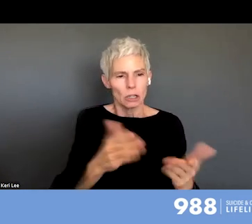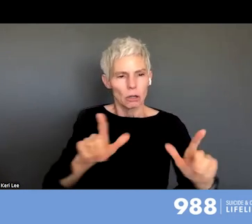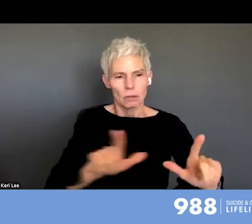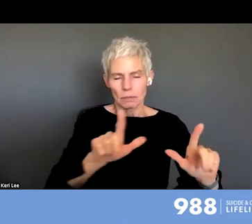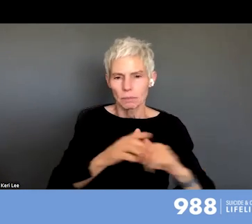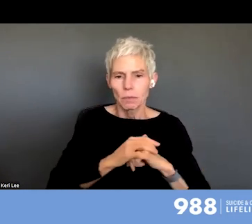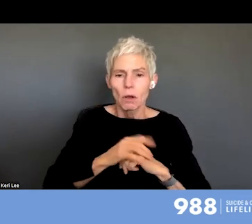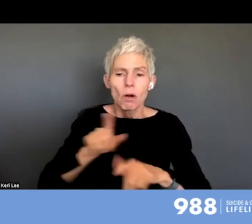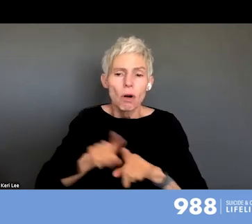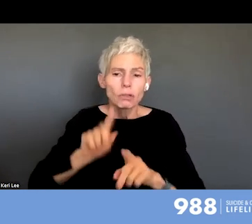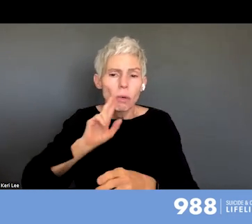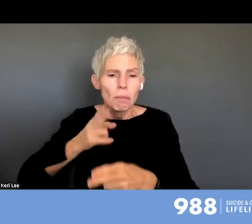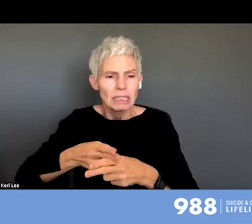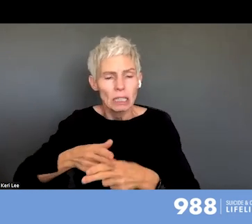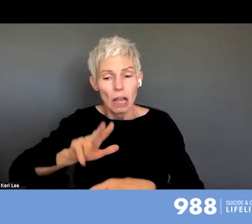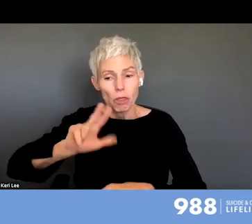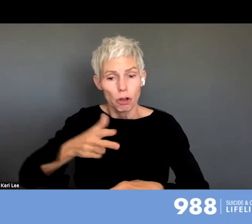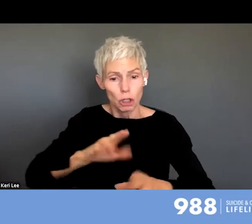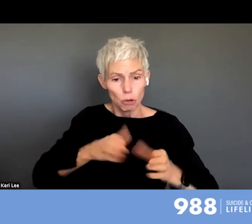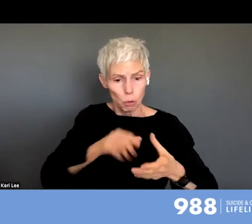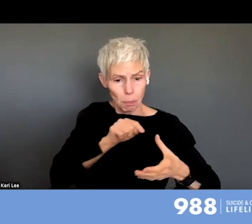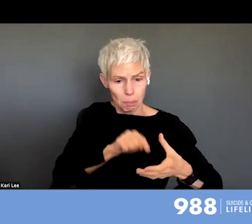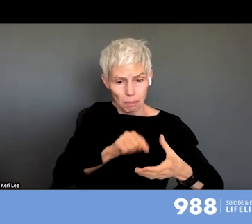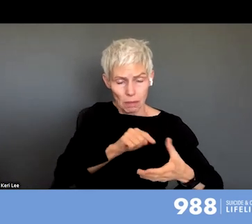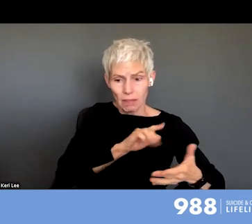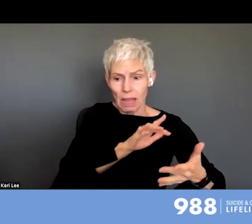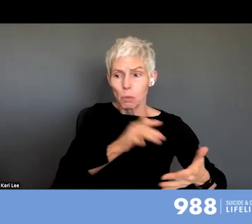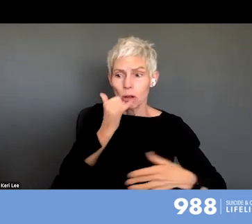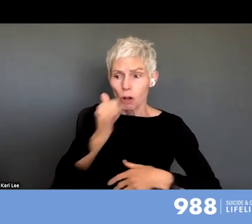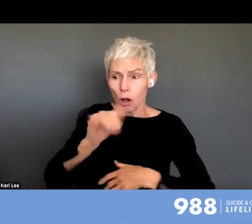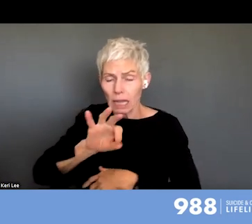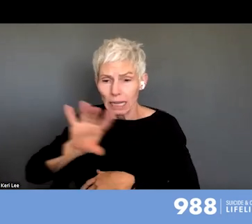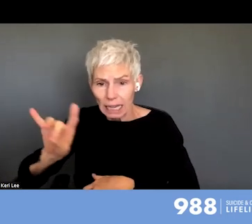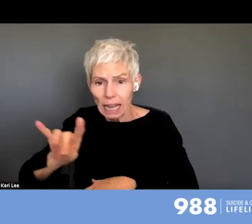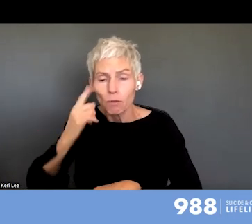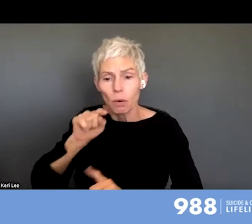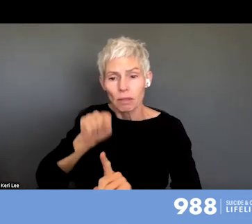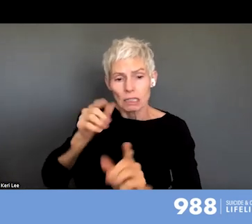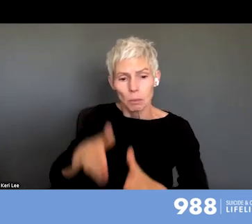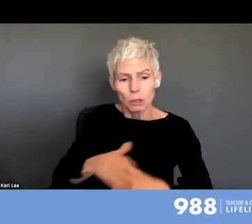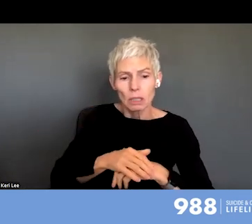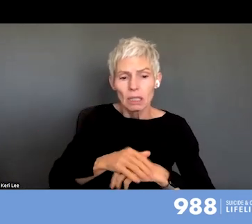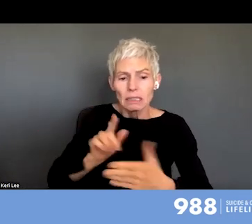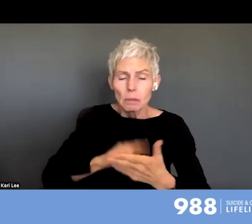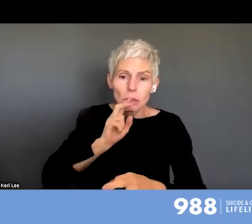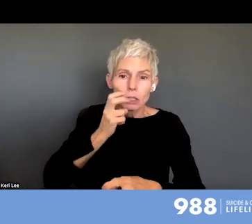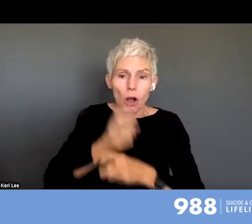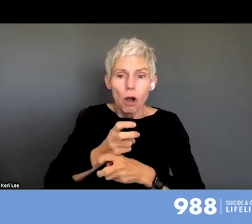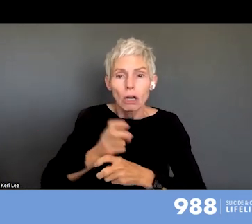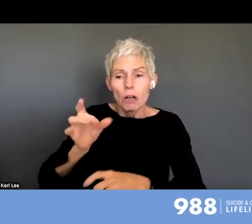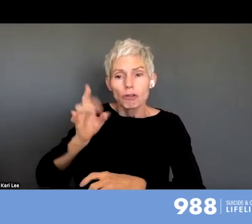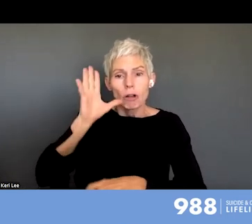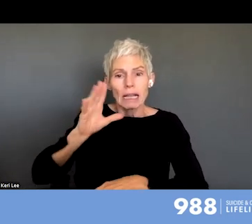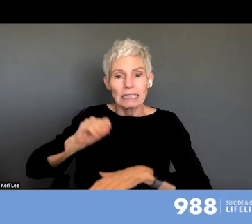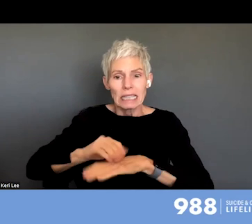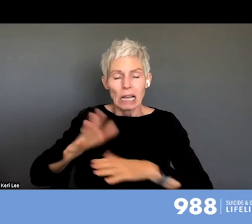just mentioned on the last slide about third-party contacts. There's uncertainty about risk status, and that's something that's really hard that crisis counselors have to grapple with when they don't